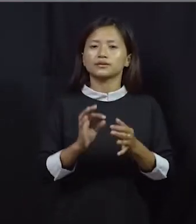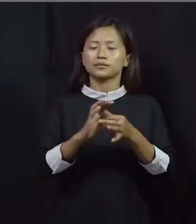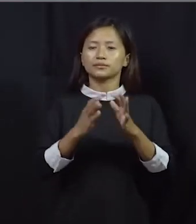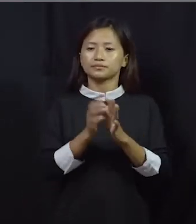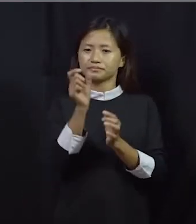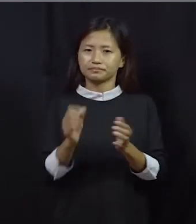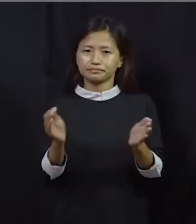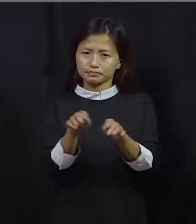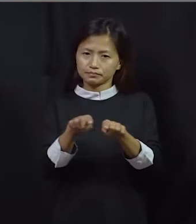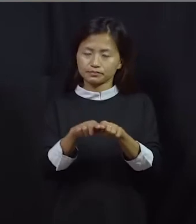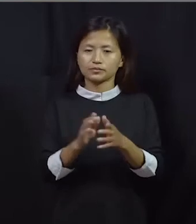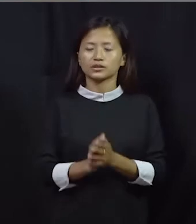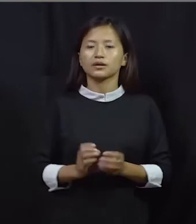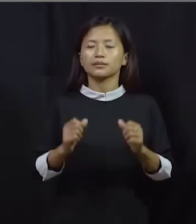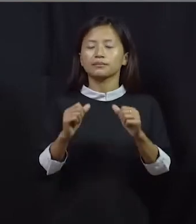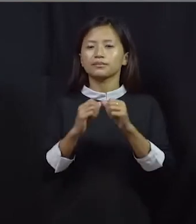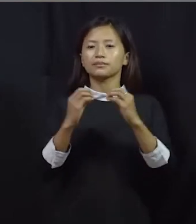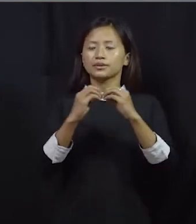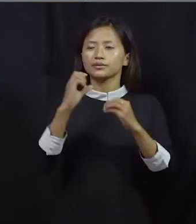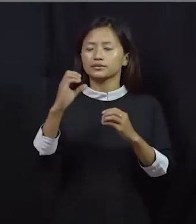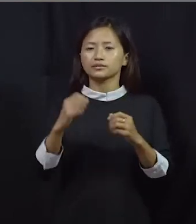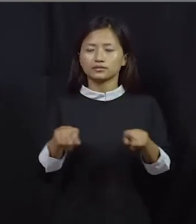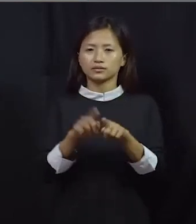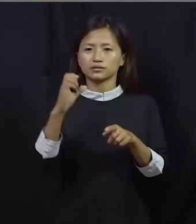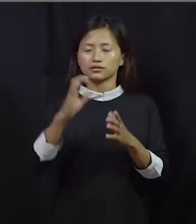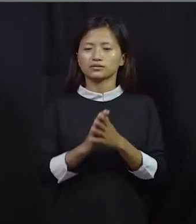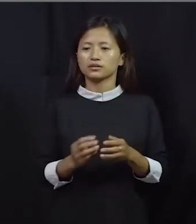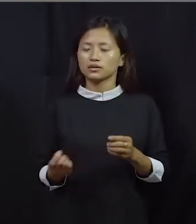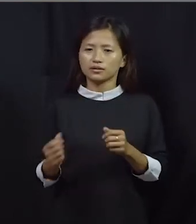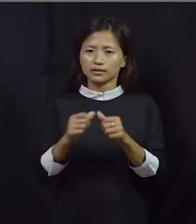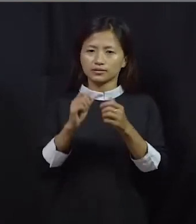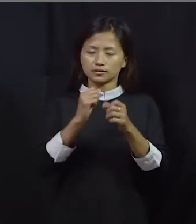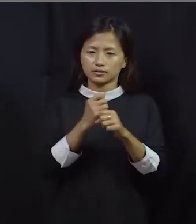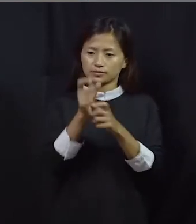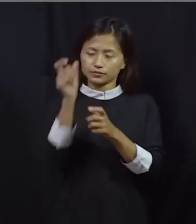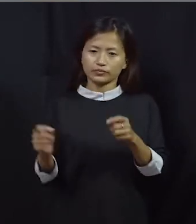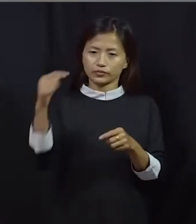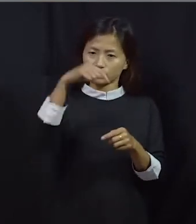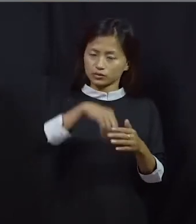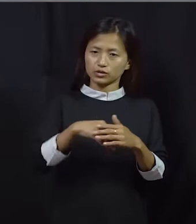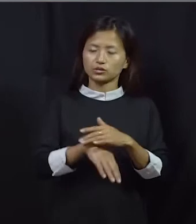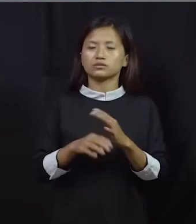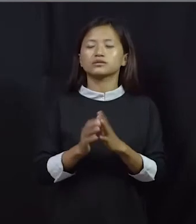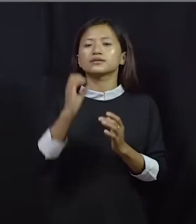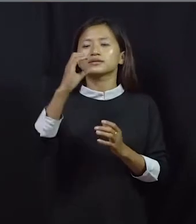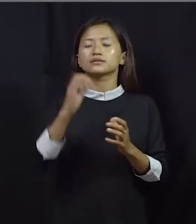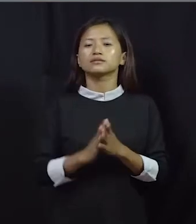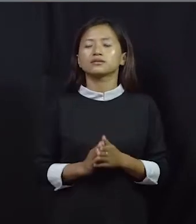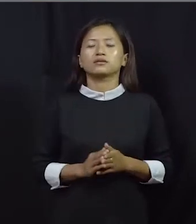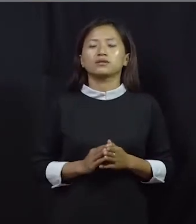C, B and C can be an agent to the A, and AB can be agent to the C,